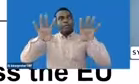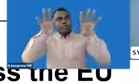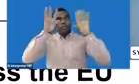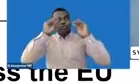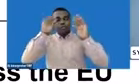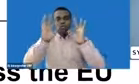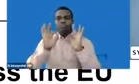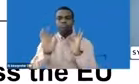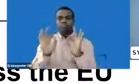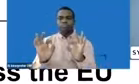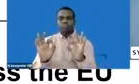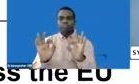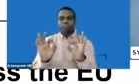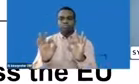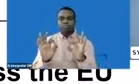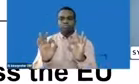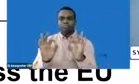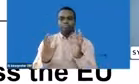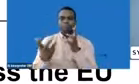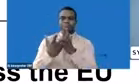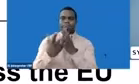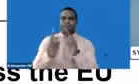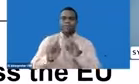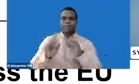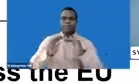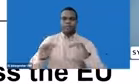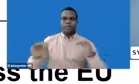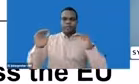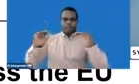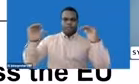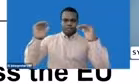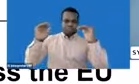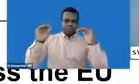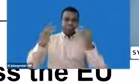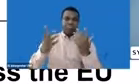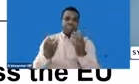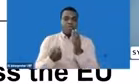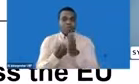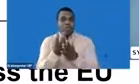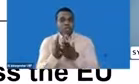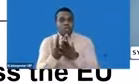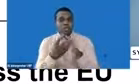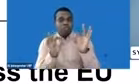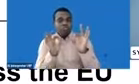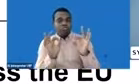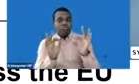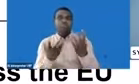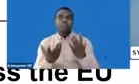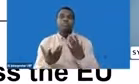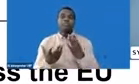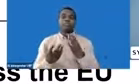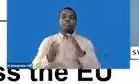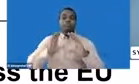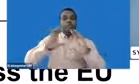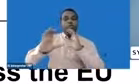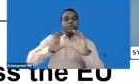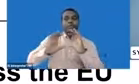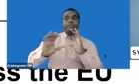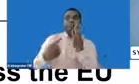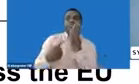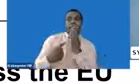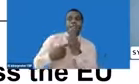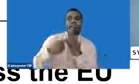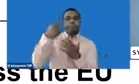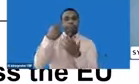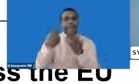and various level of usage. It is designed to be useful for even for end users who don't have